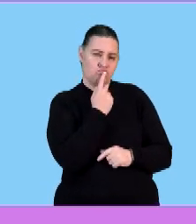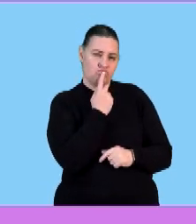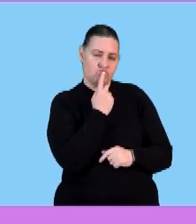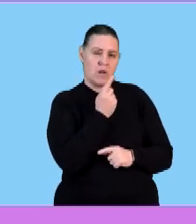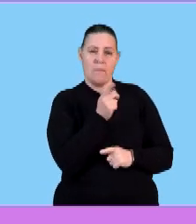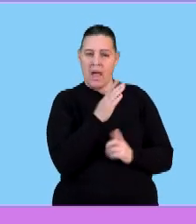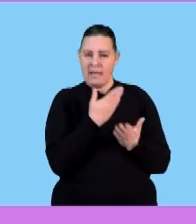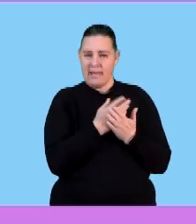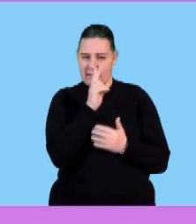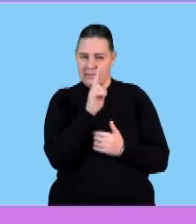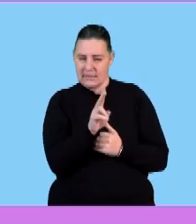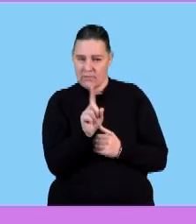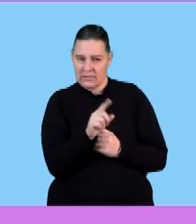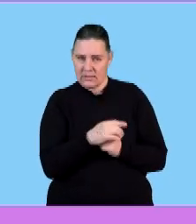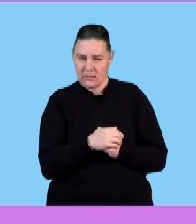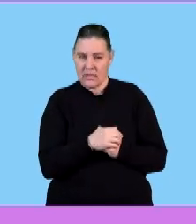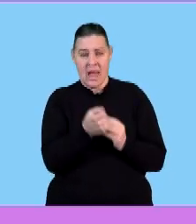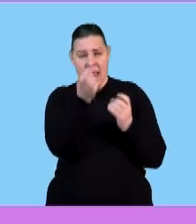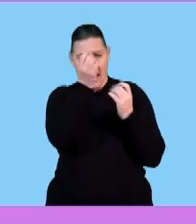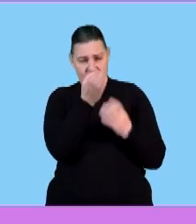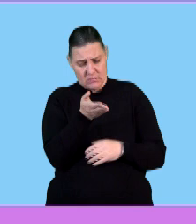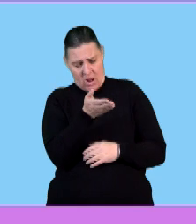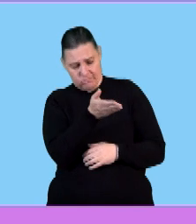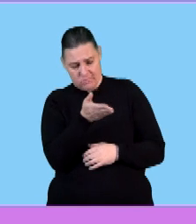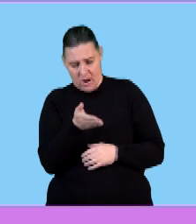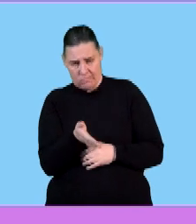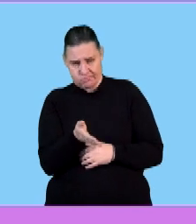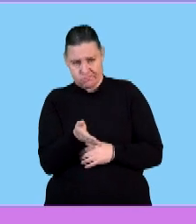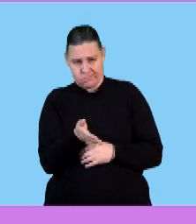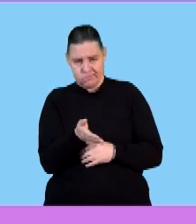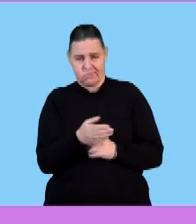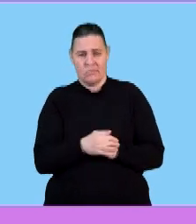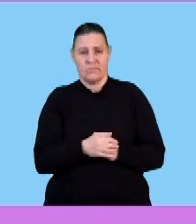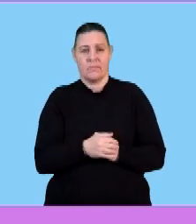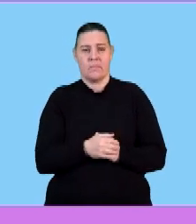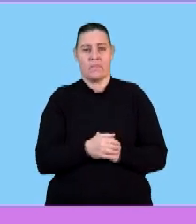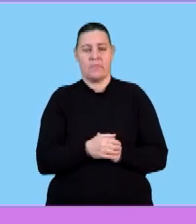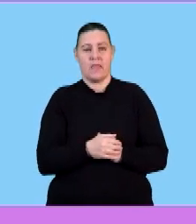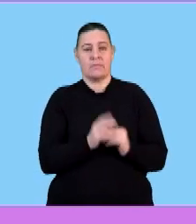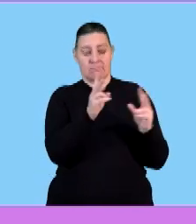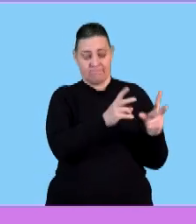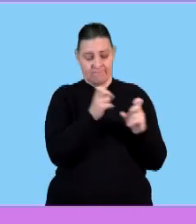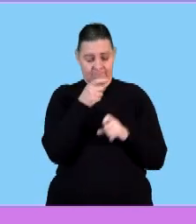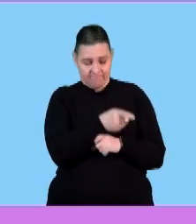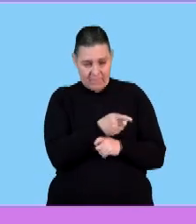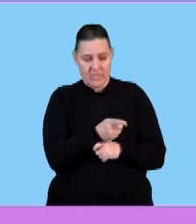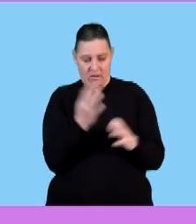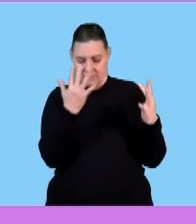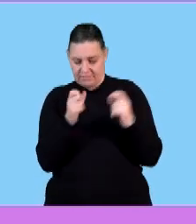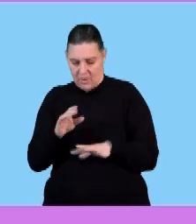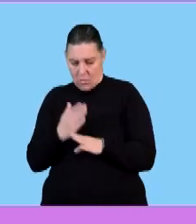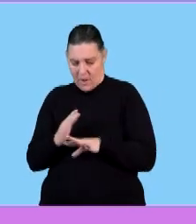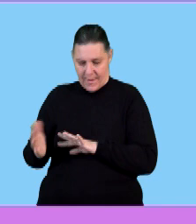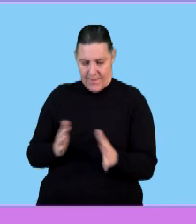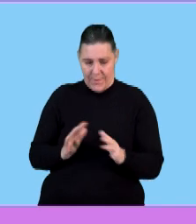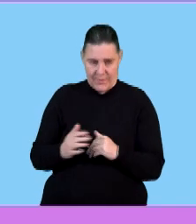this particular shape, what I can see is that all the information is present on the diagram. I've got to take it out of the diagram and make it